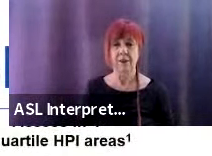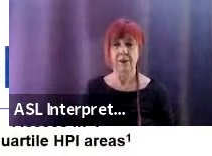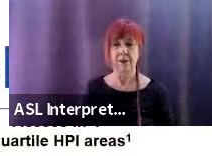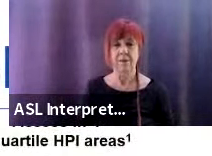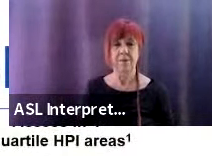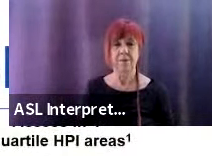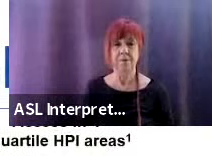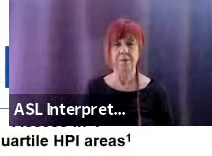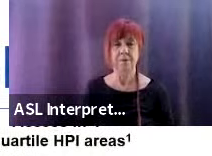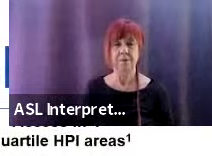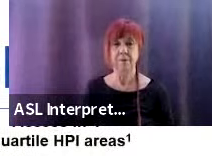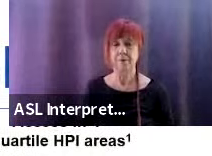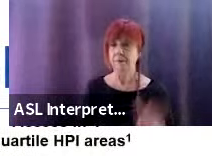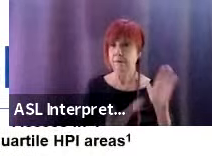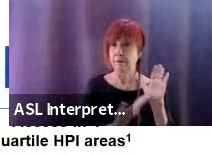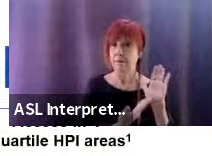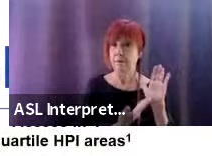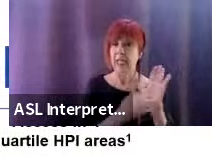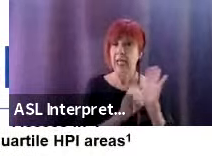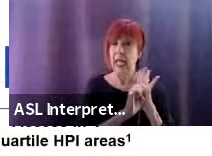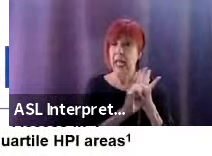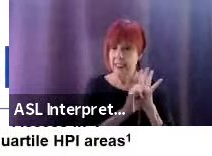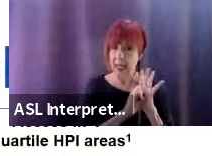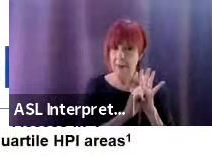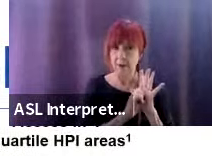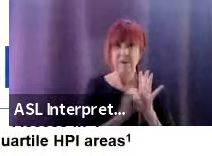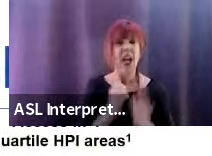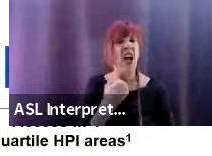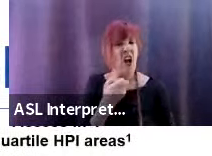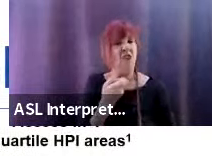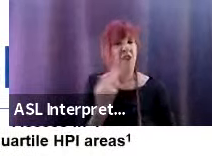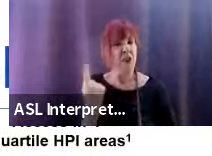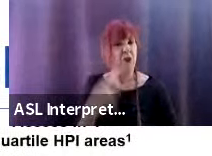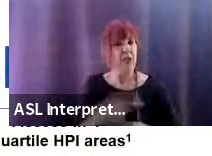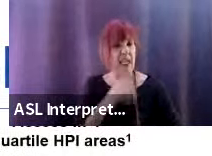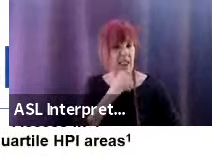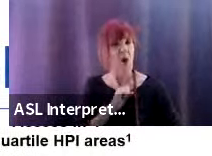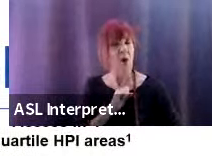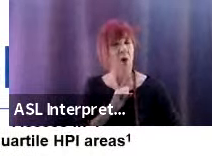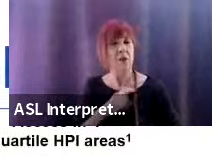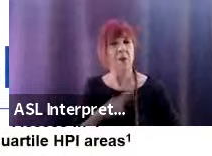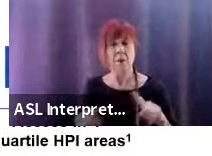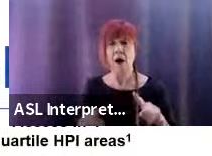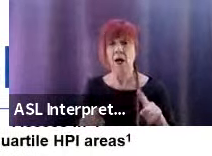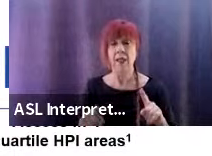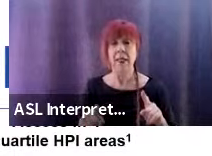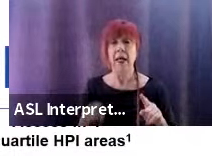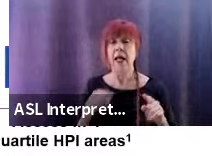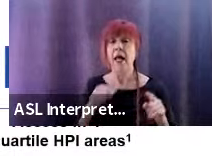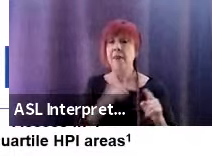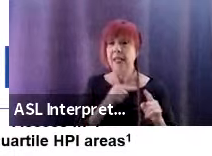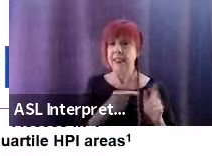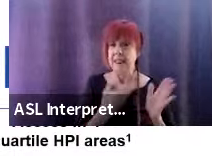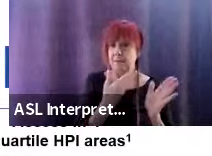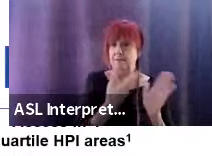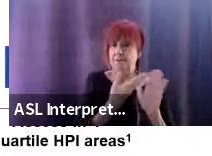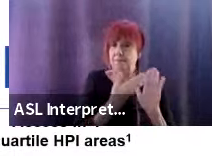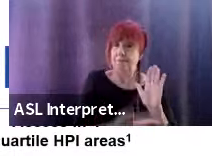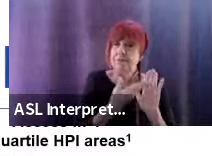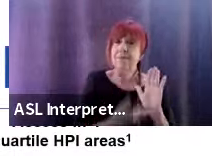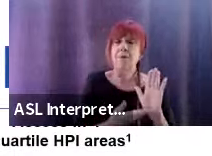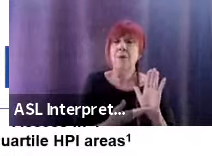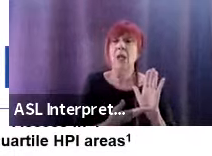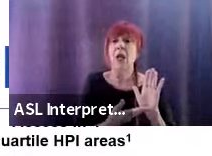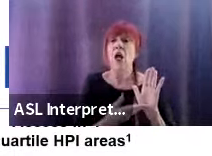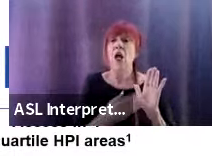So this is an example, and this is, again, a few days old, but this is kind of where we were and how we are thinking about